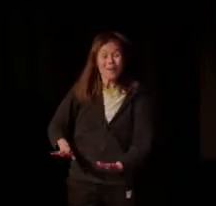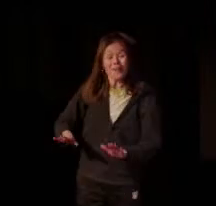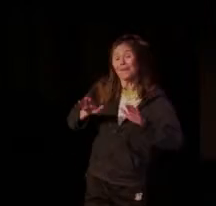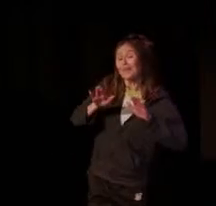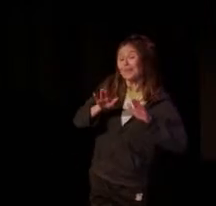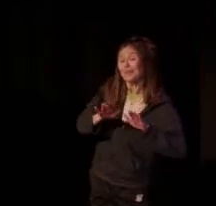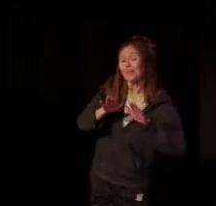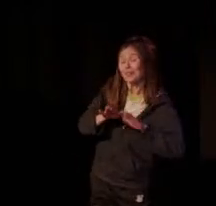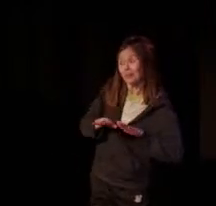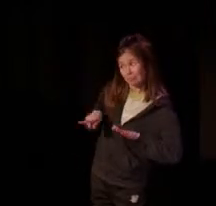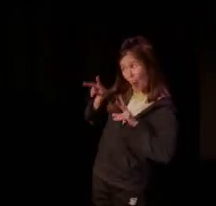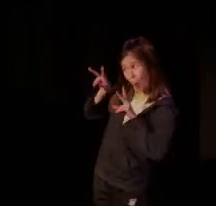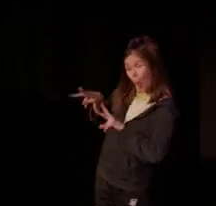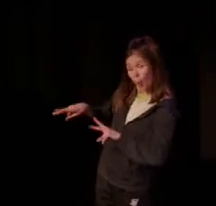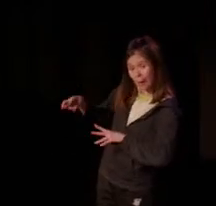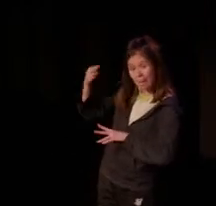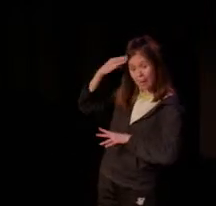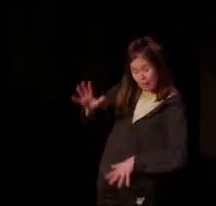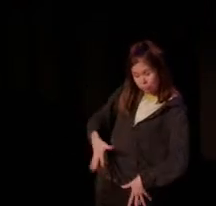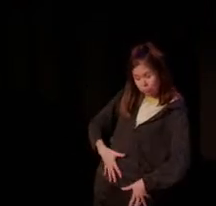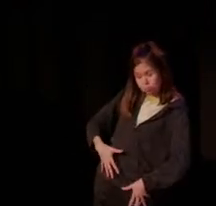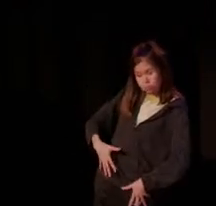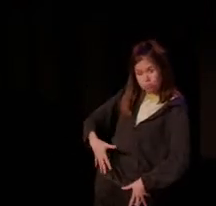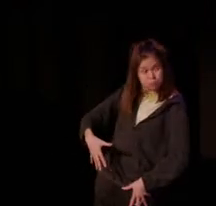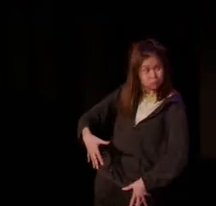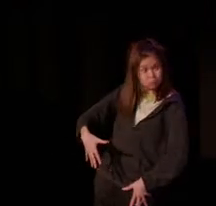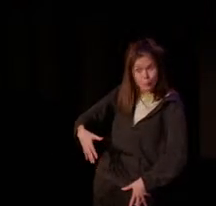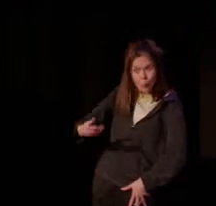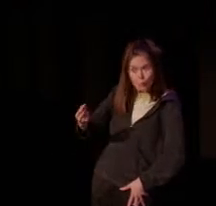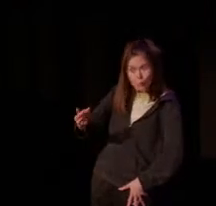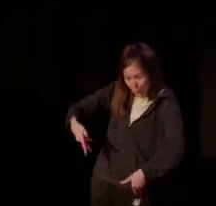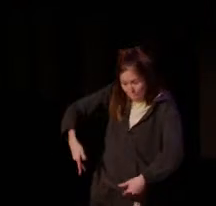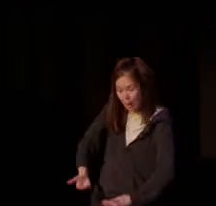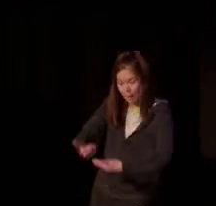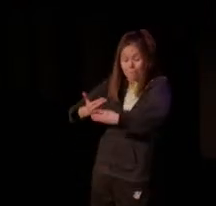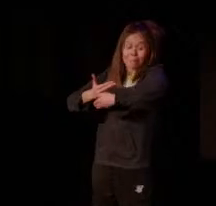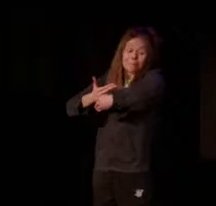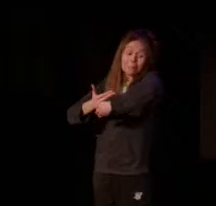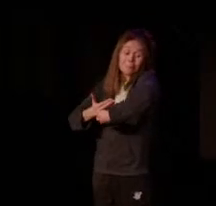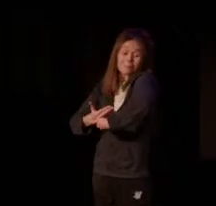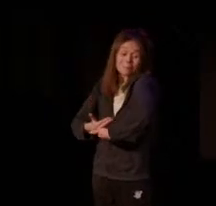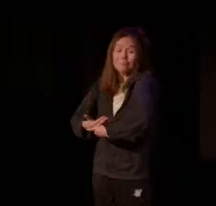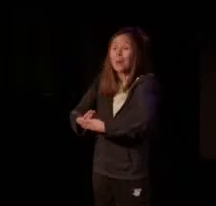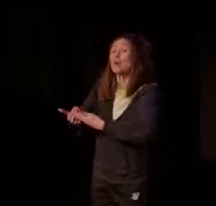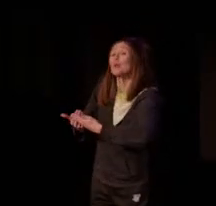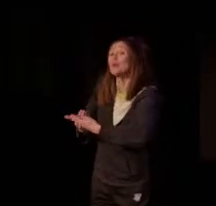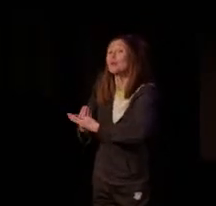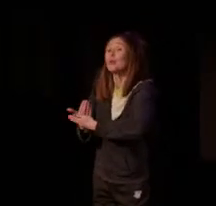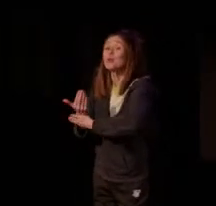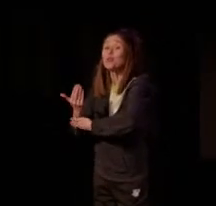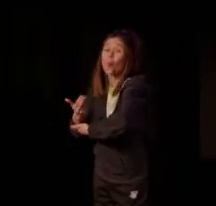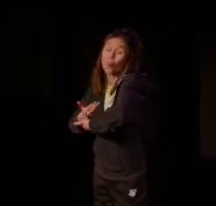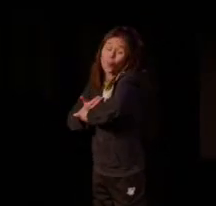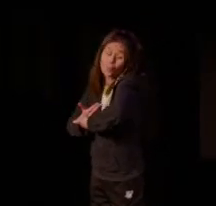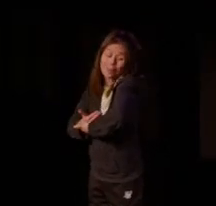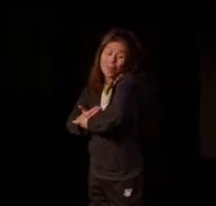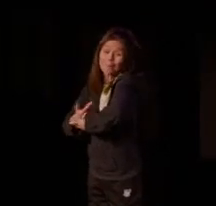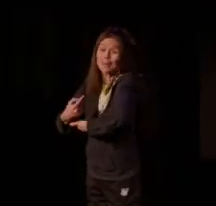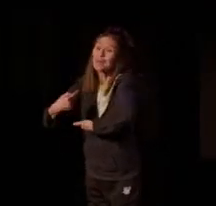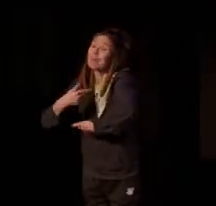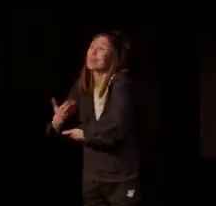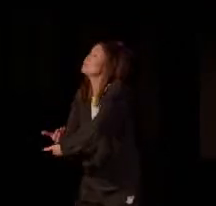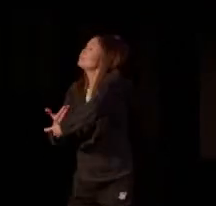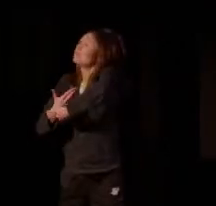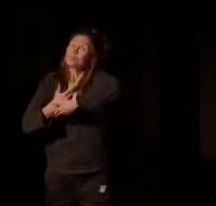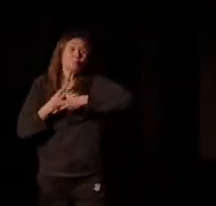young sir, is rounded out. I shall present my services to a fine new boy any day now,